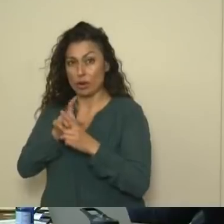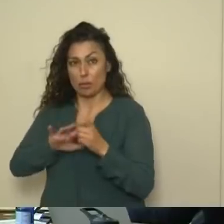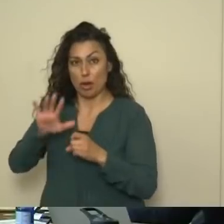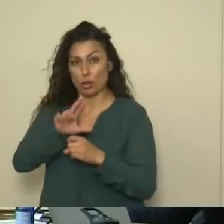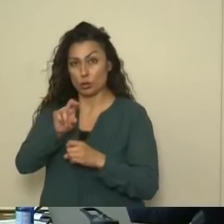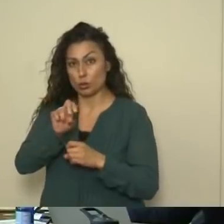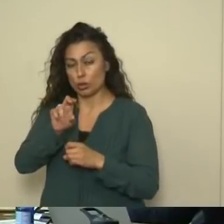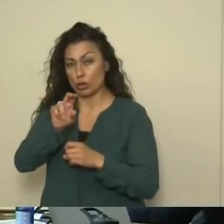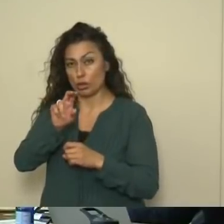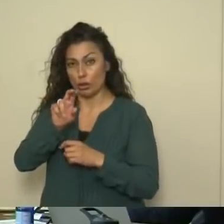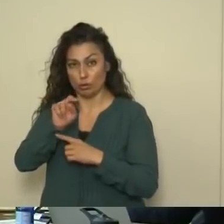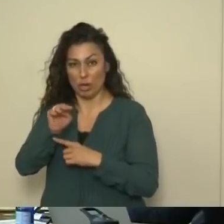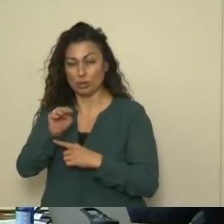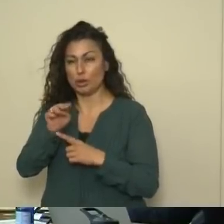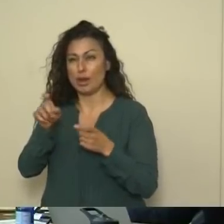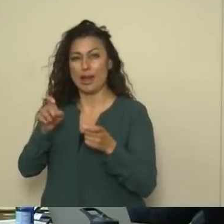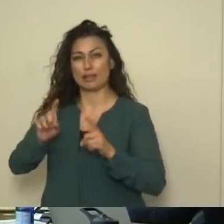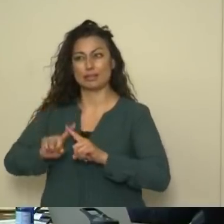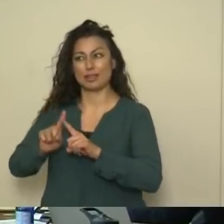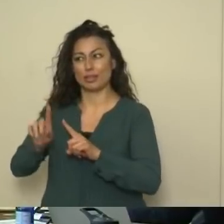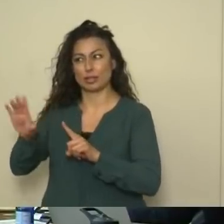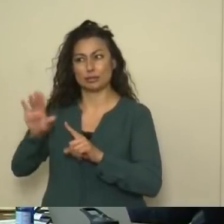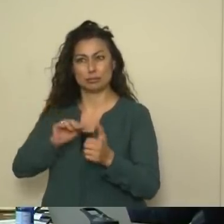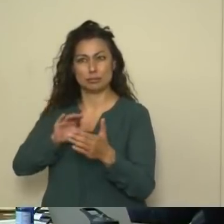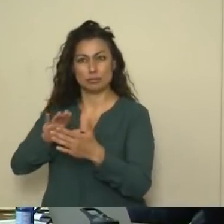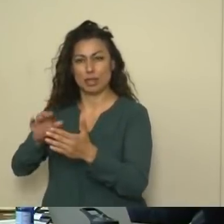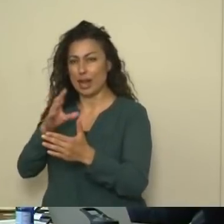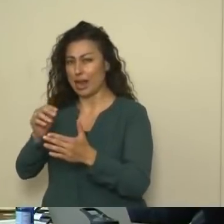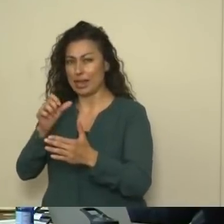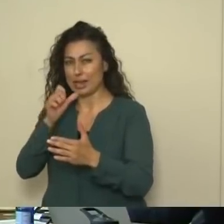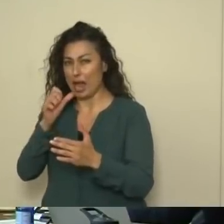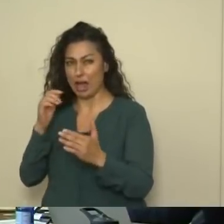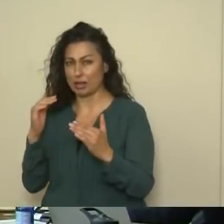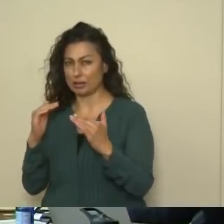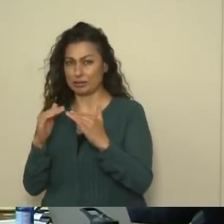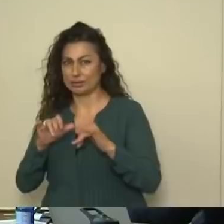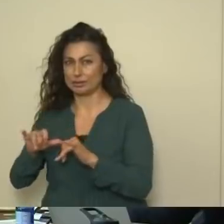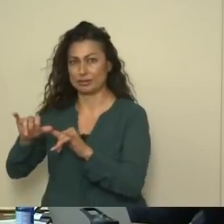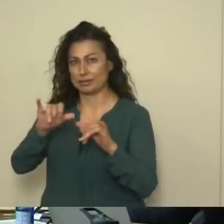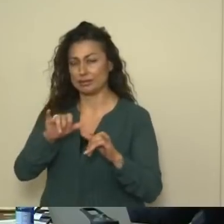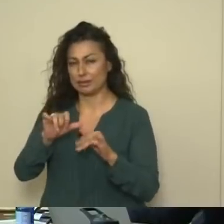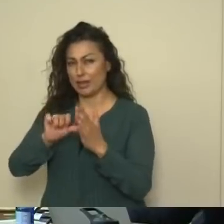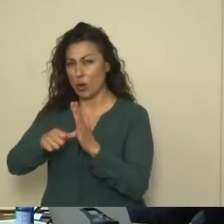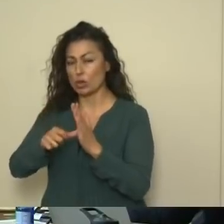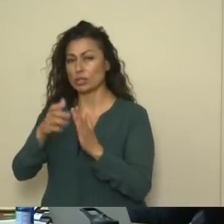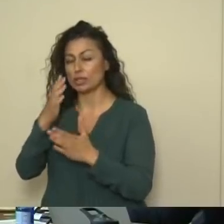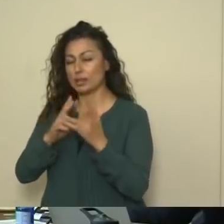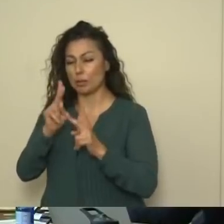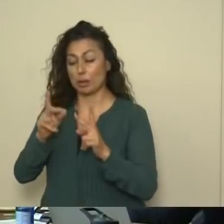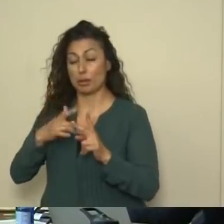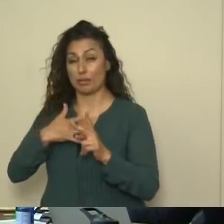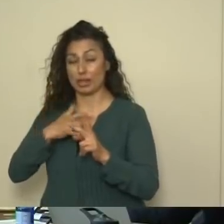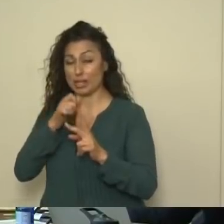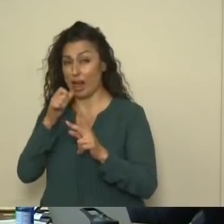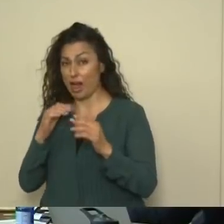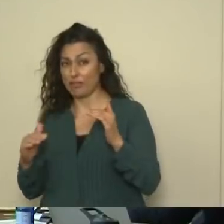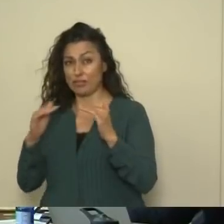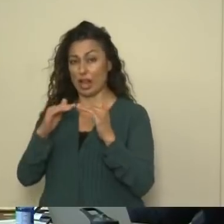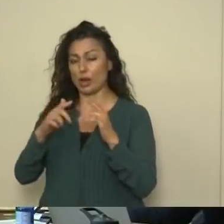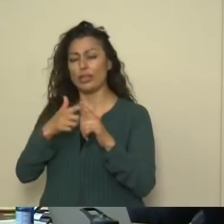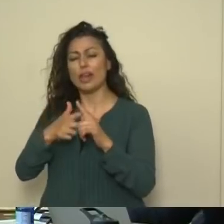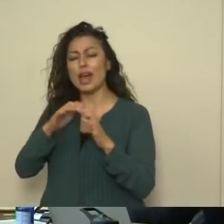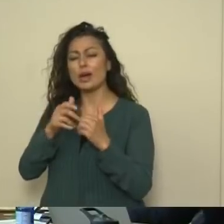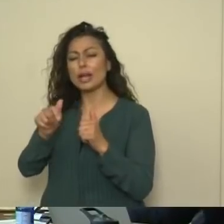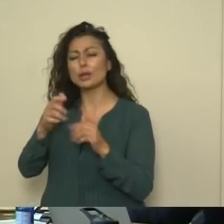have handled it differently, and as a result, it's being unevenly enforced. If people feel this is unfair, what can you do to address that and get